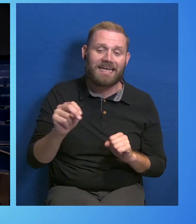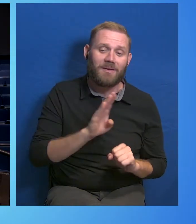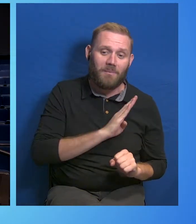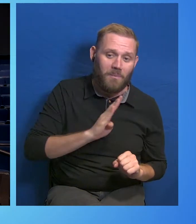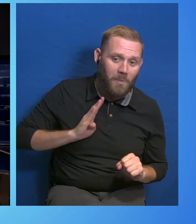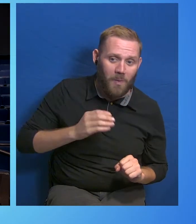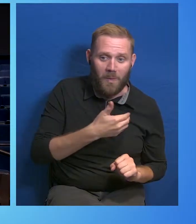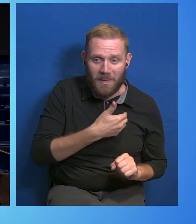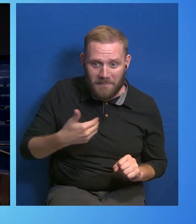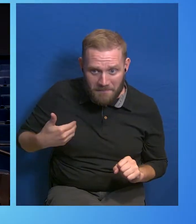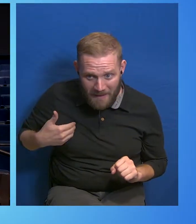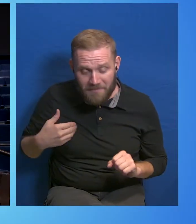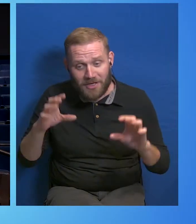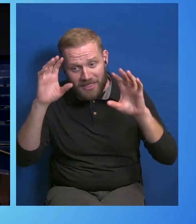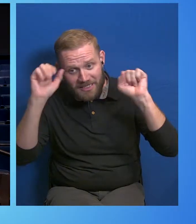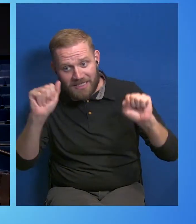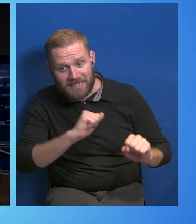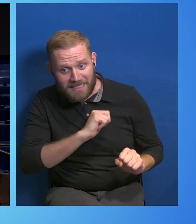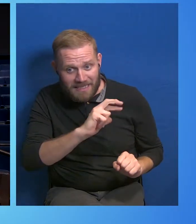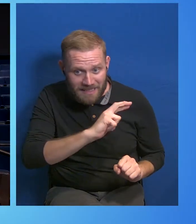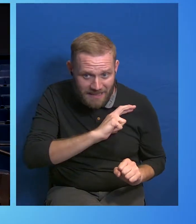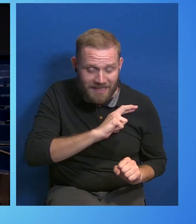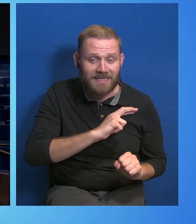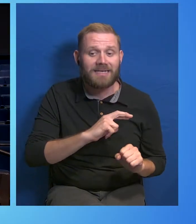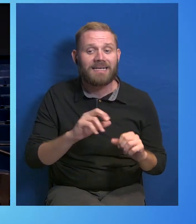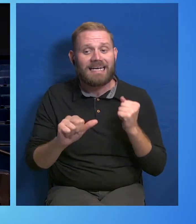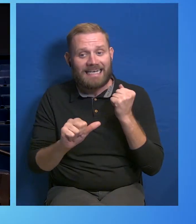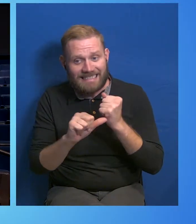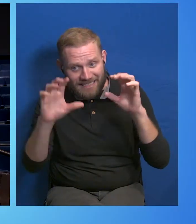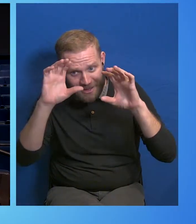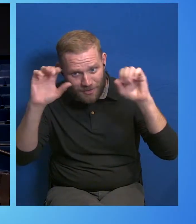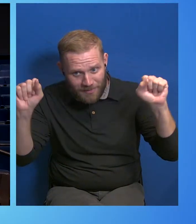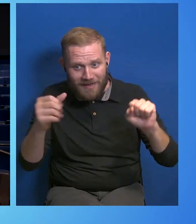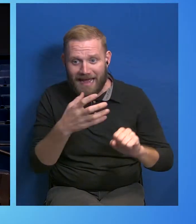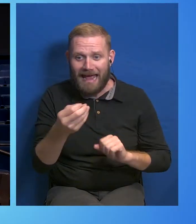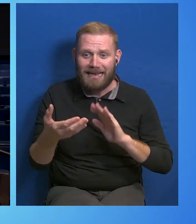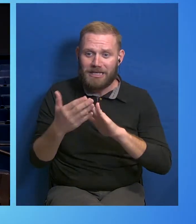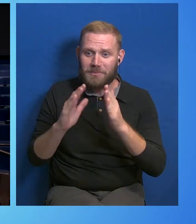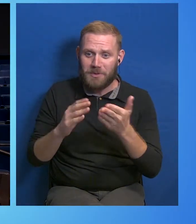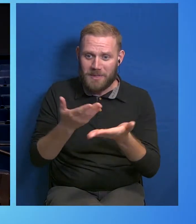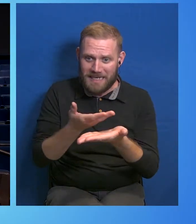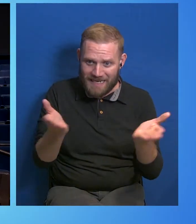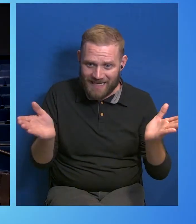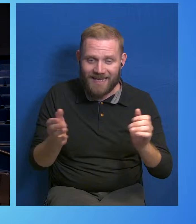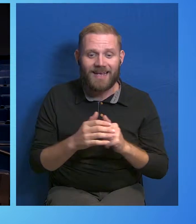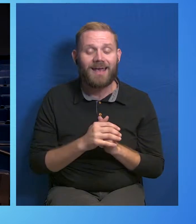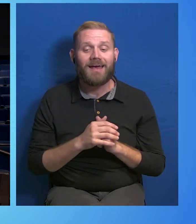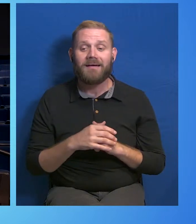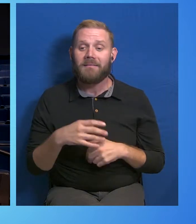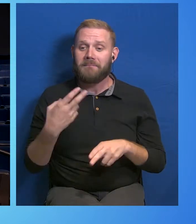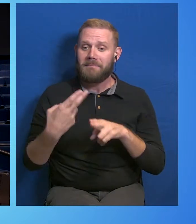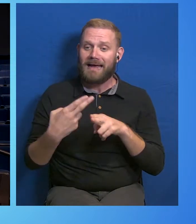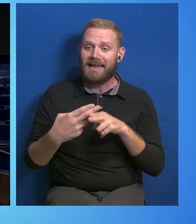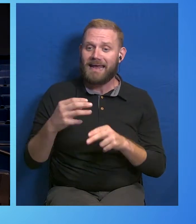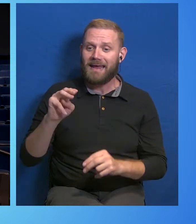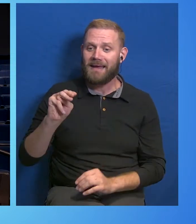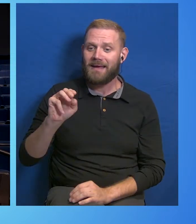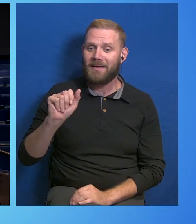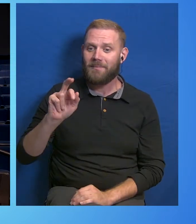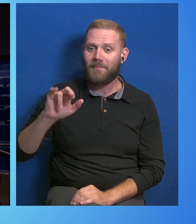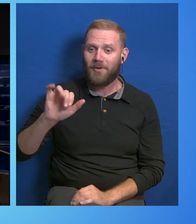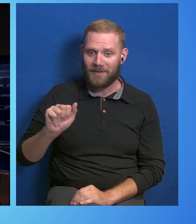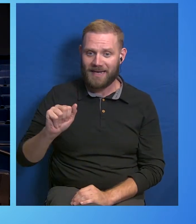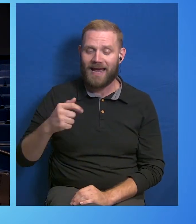Superintendent Reichman, Assistant Superintendents, and members of the ASDB community. For the record, my name is Maria Murphy. I'm the Director